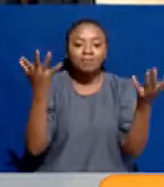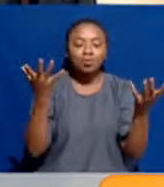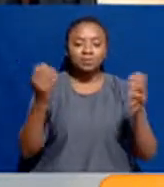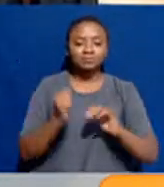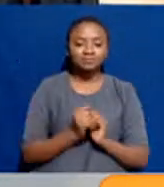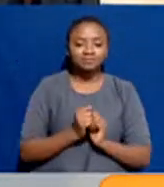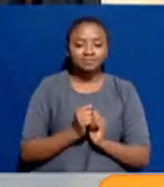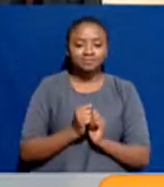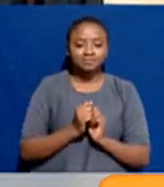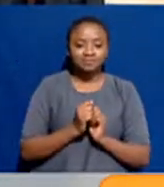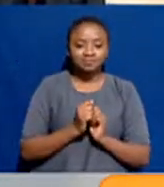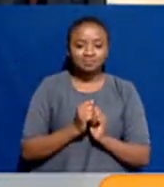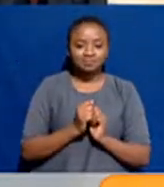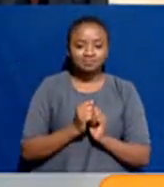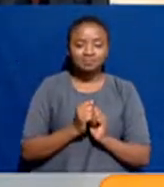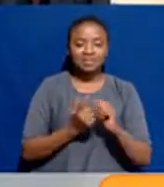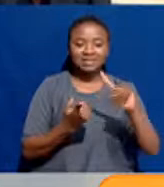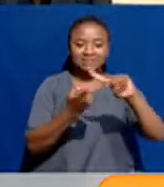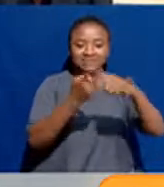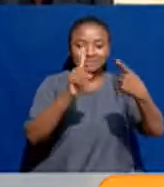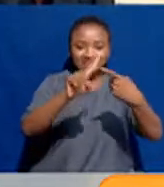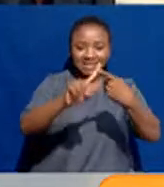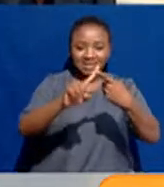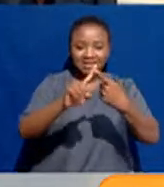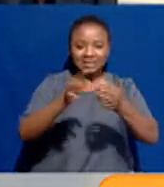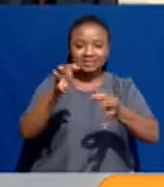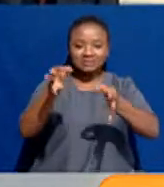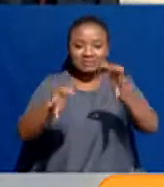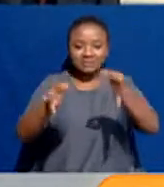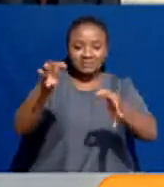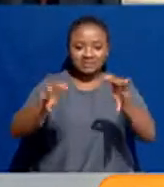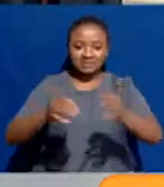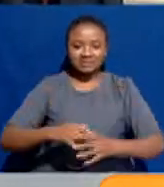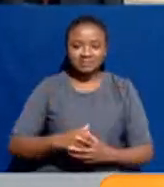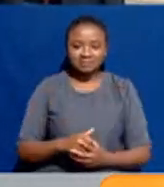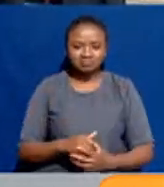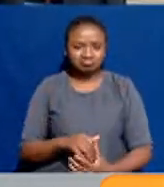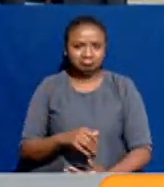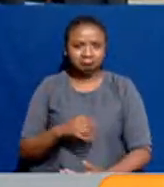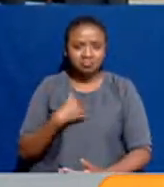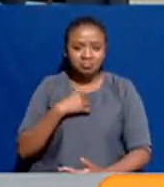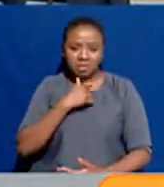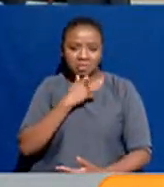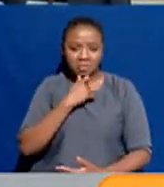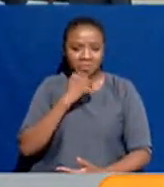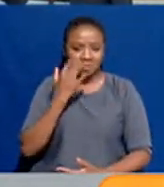called Studded Justice. I wonder why.